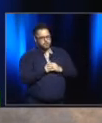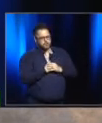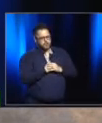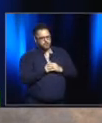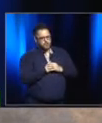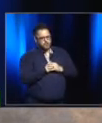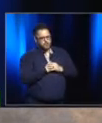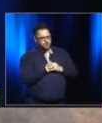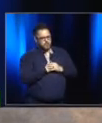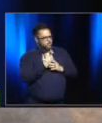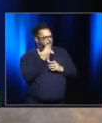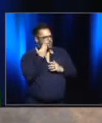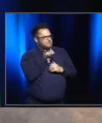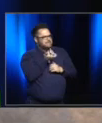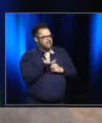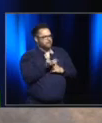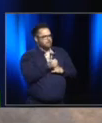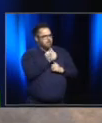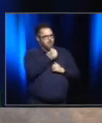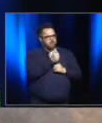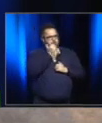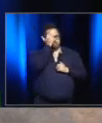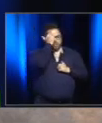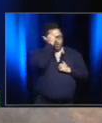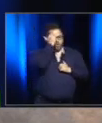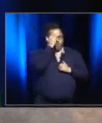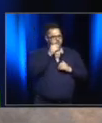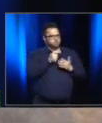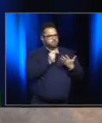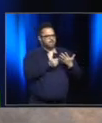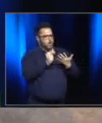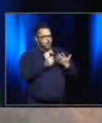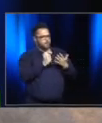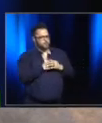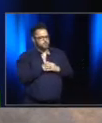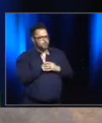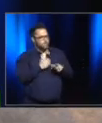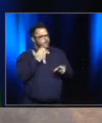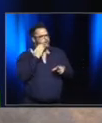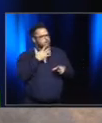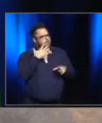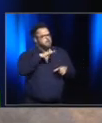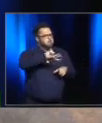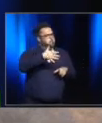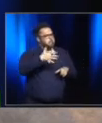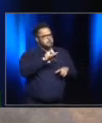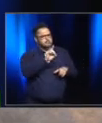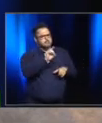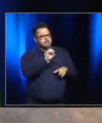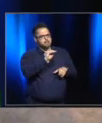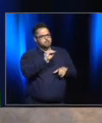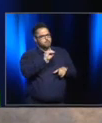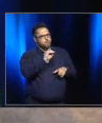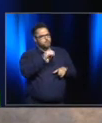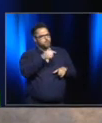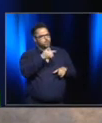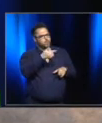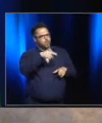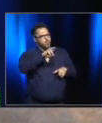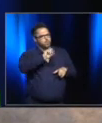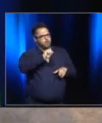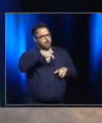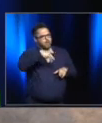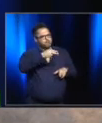known unknowns. We had no idea about the basic demography of these guys, who was living and who was dying. We had no